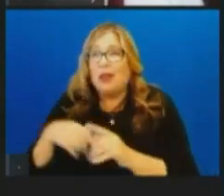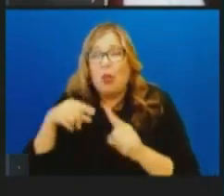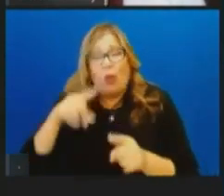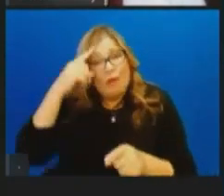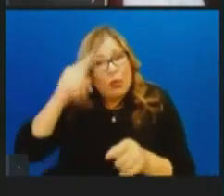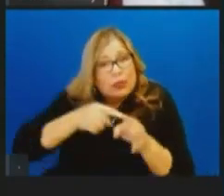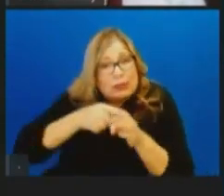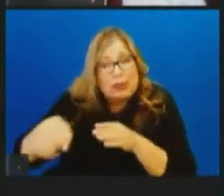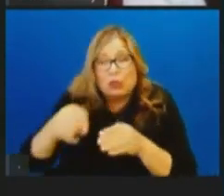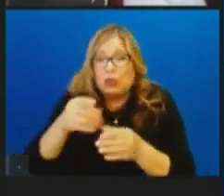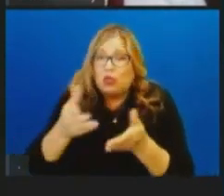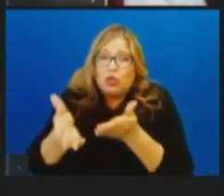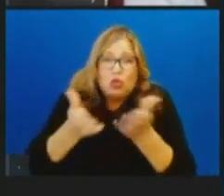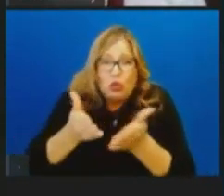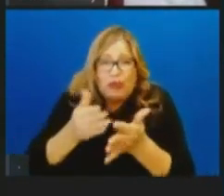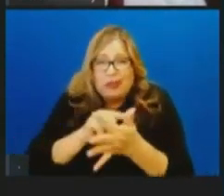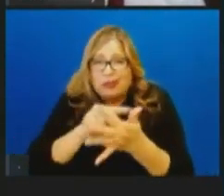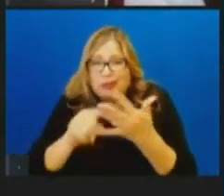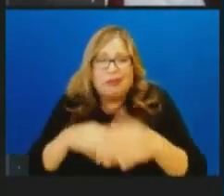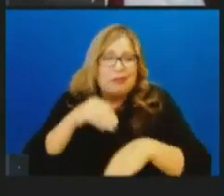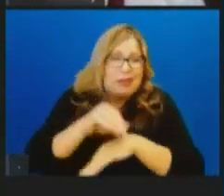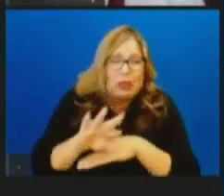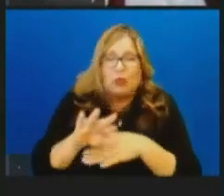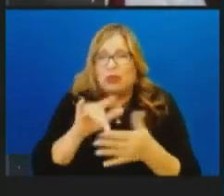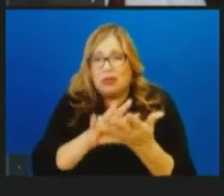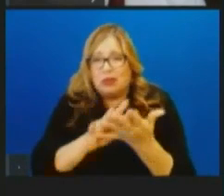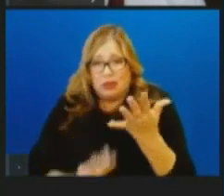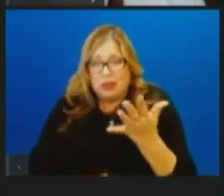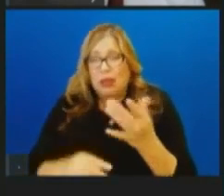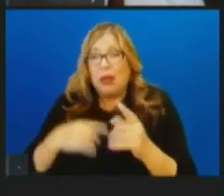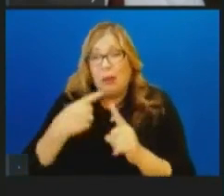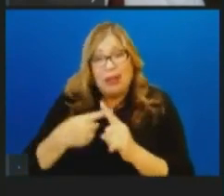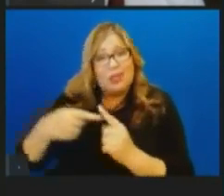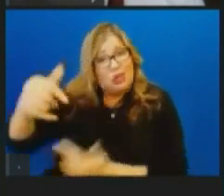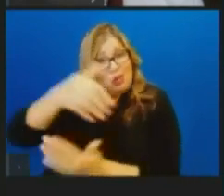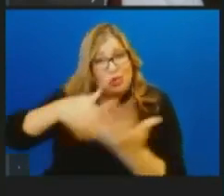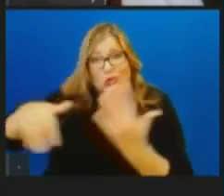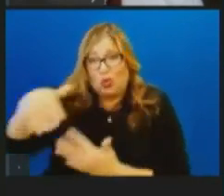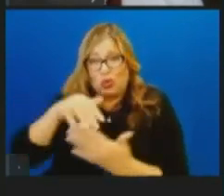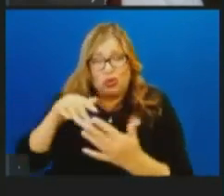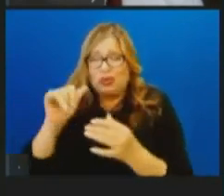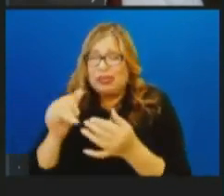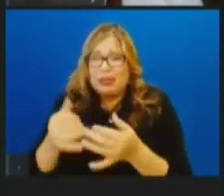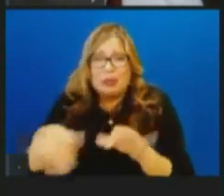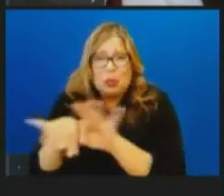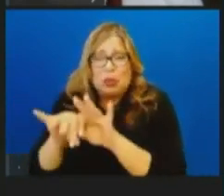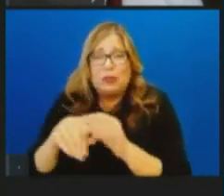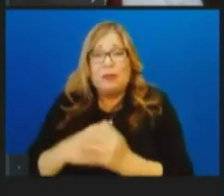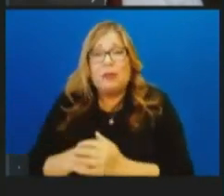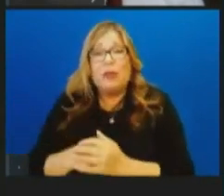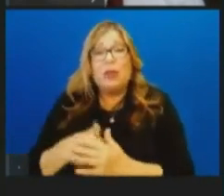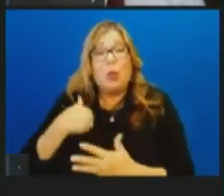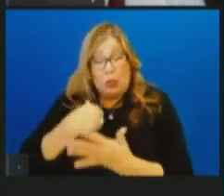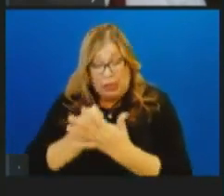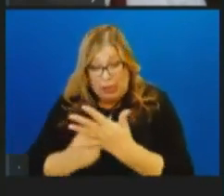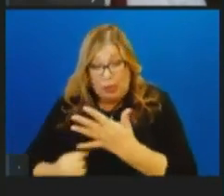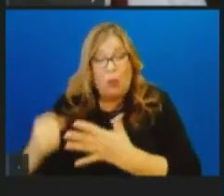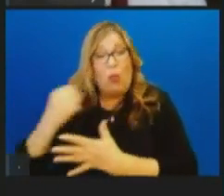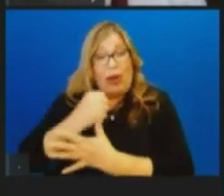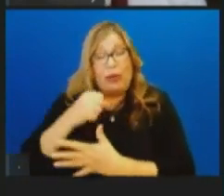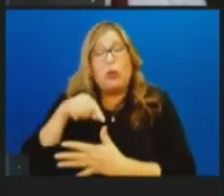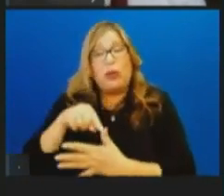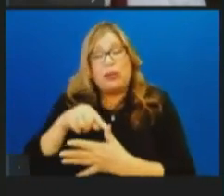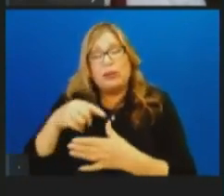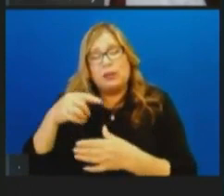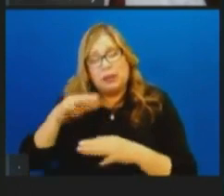where many depend on important social interactions. And not just prioritizing in-person education, but prioritizing safe